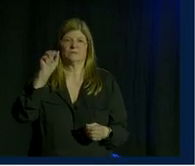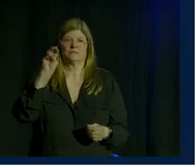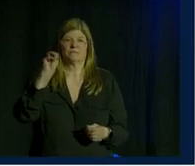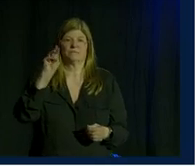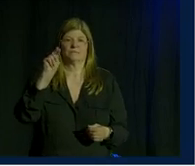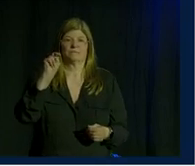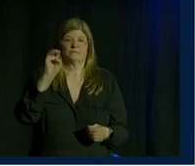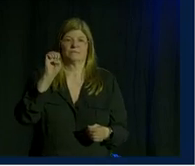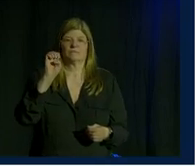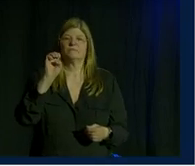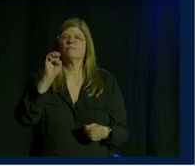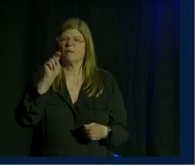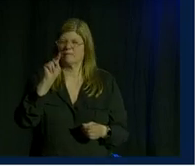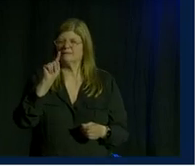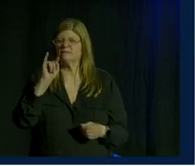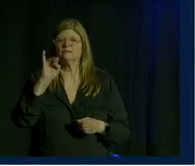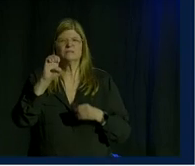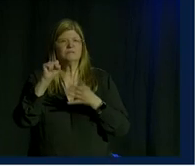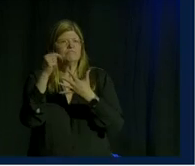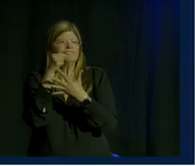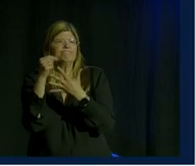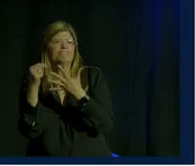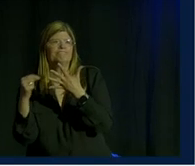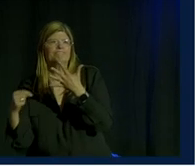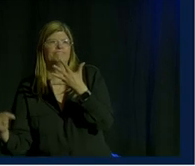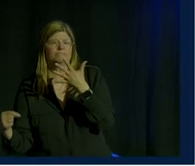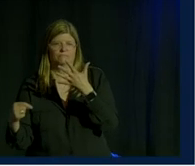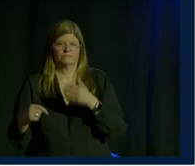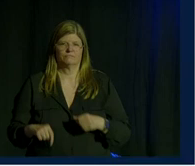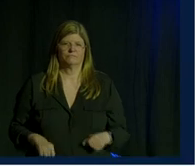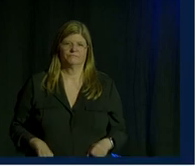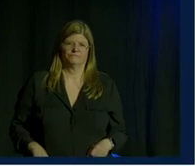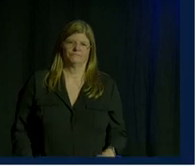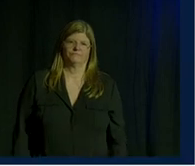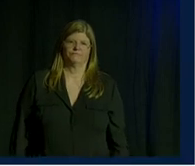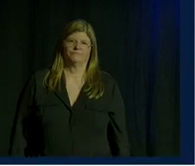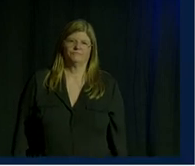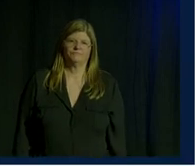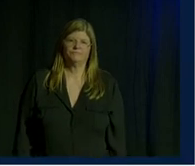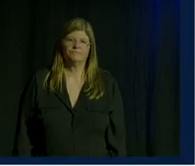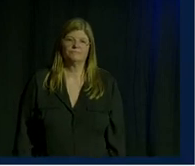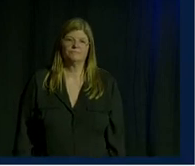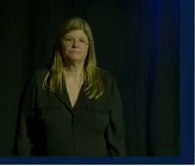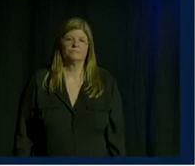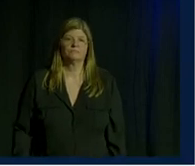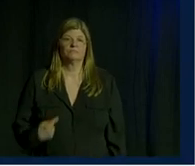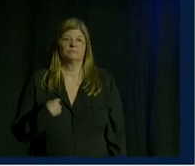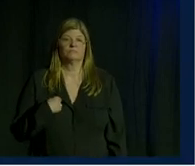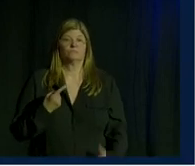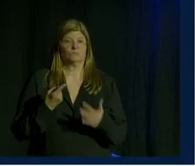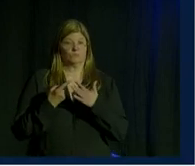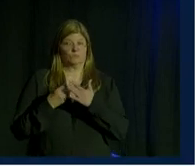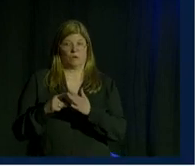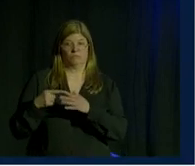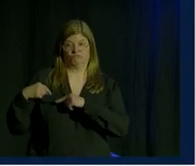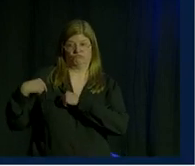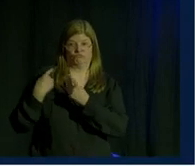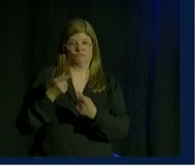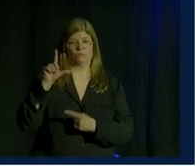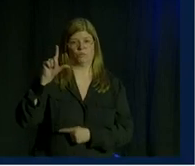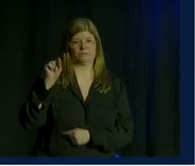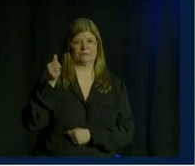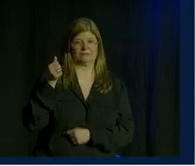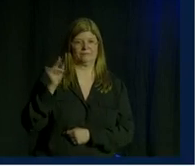Our program came about in 2017 as DCRA's initiative to streamline and expedite the plan review